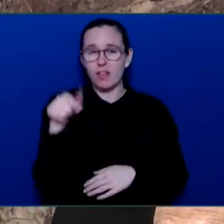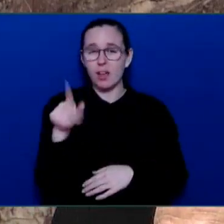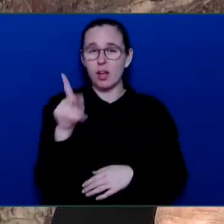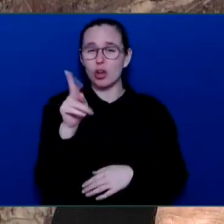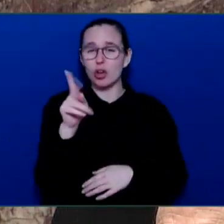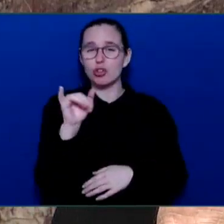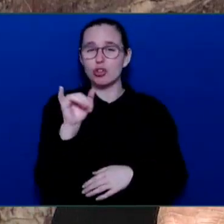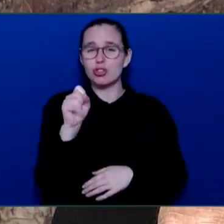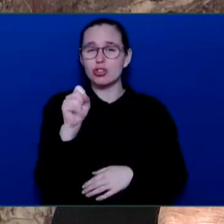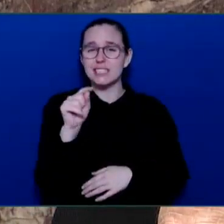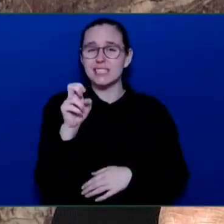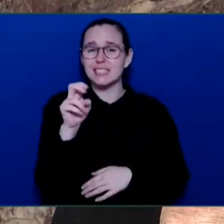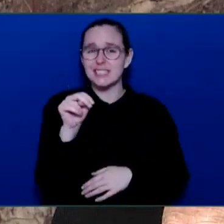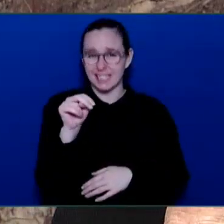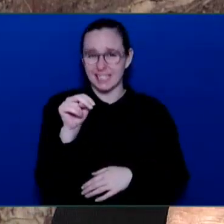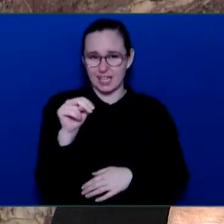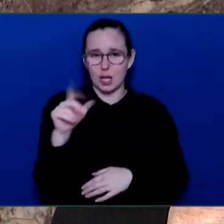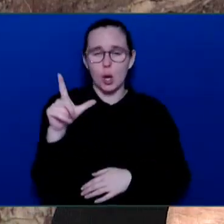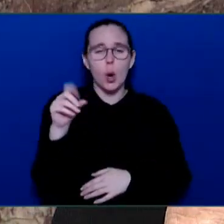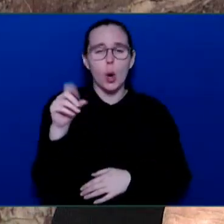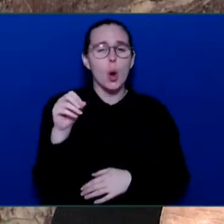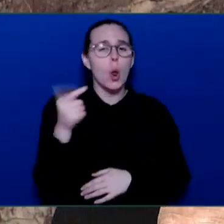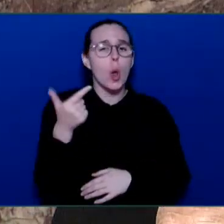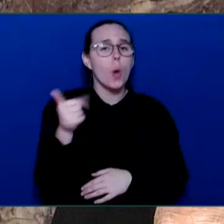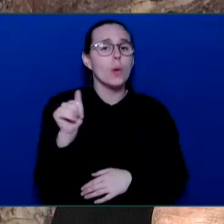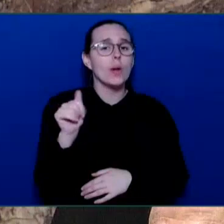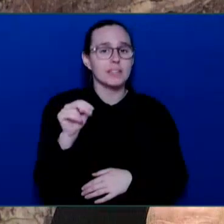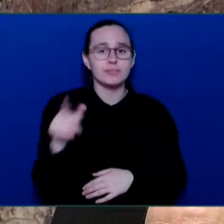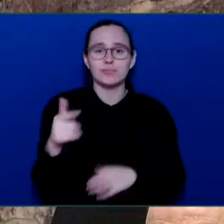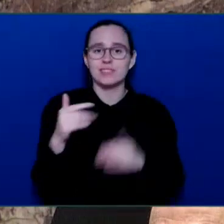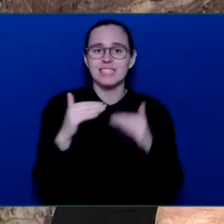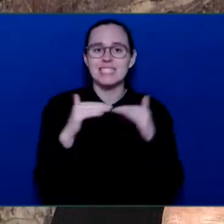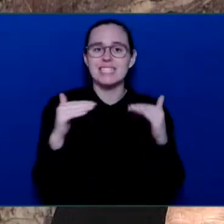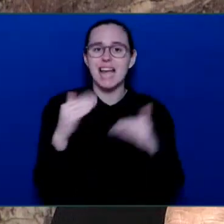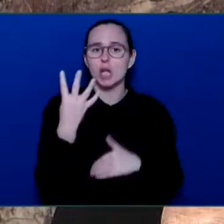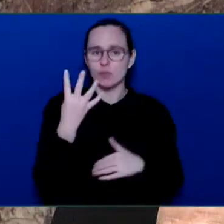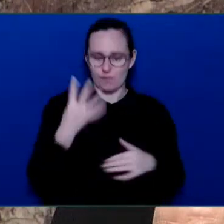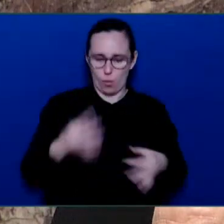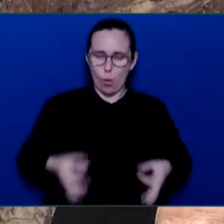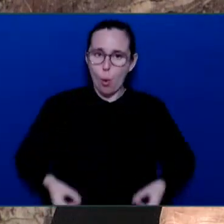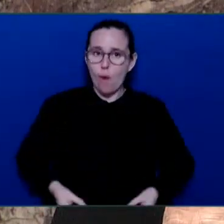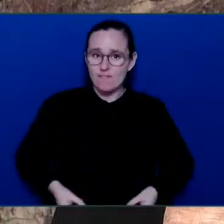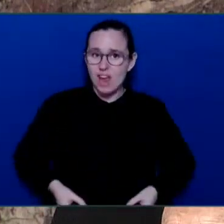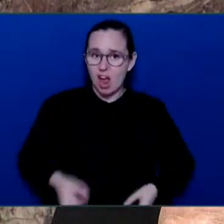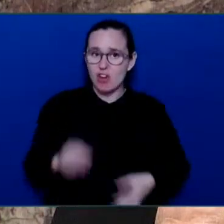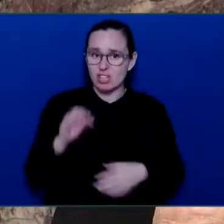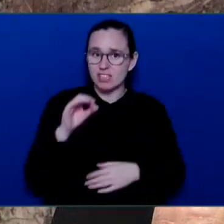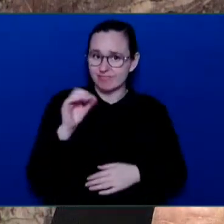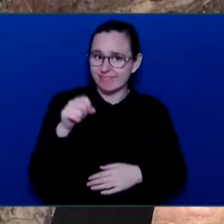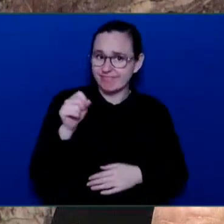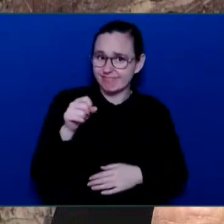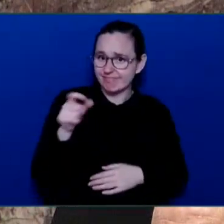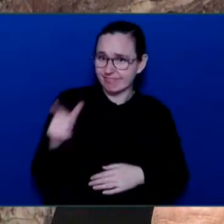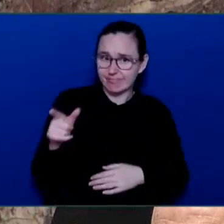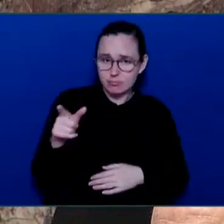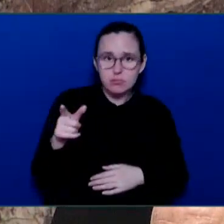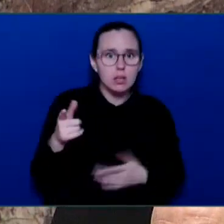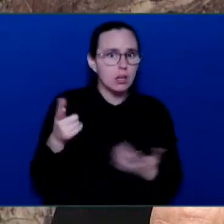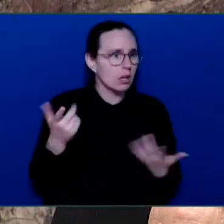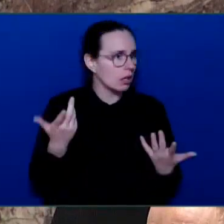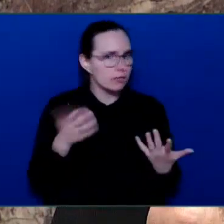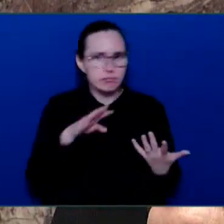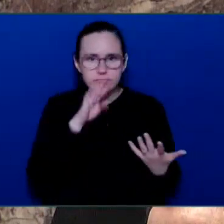patient. She was confronted with systemic failures and delays in BC. Kristen had no choice but to self-fund